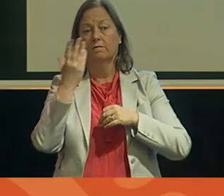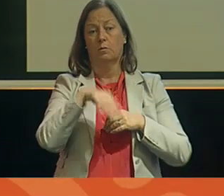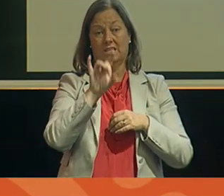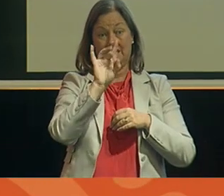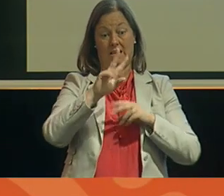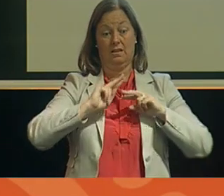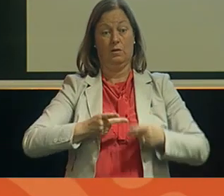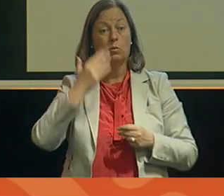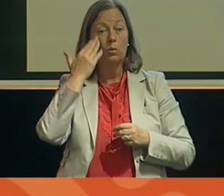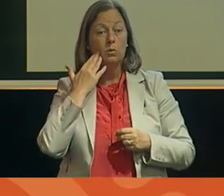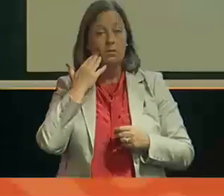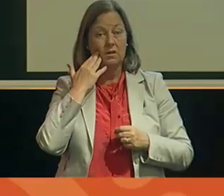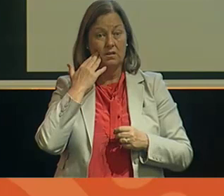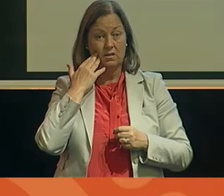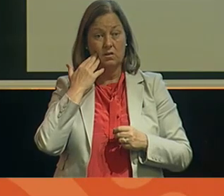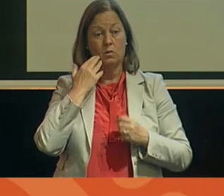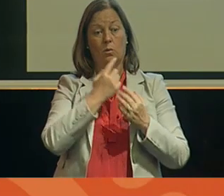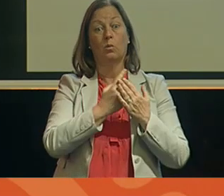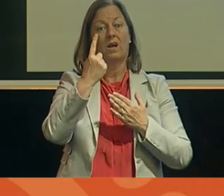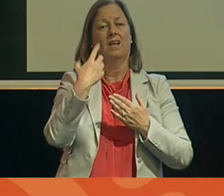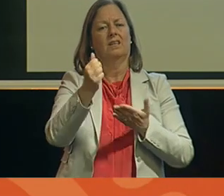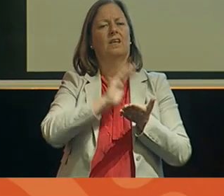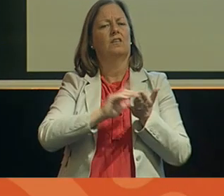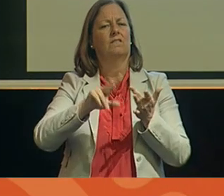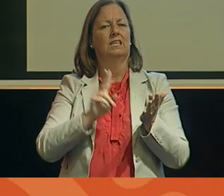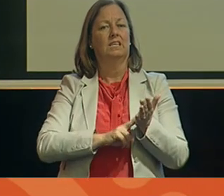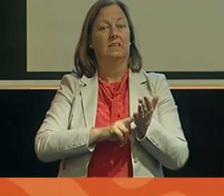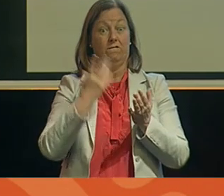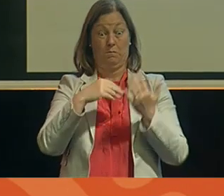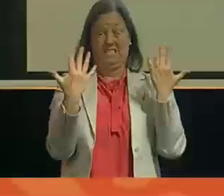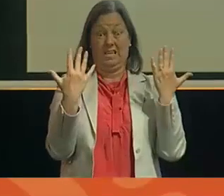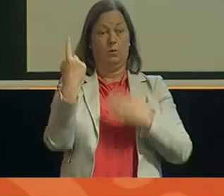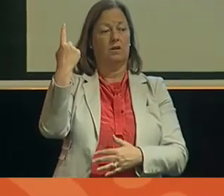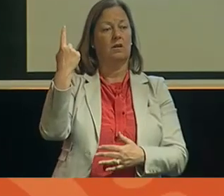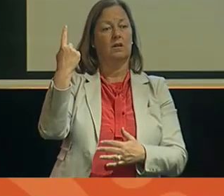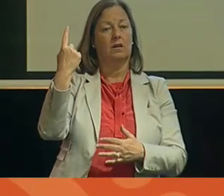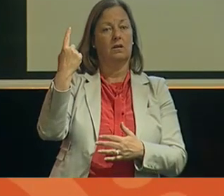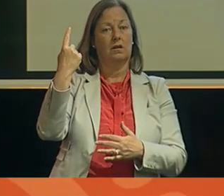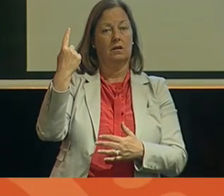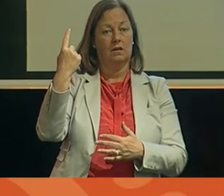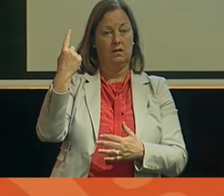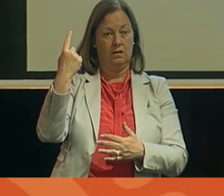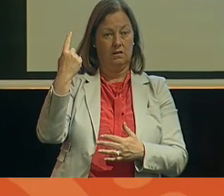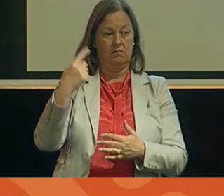trans women, 1 was affected of HIV/AIDS. And this was only in the Klang Valley.